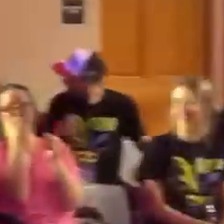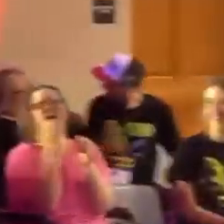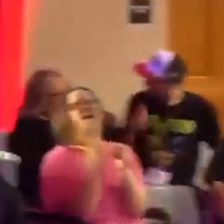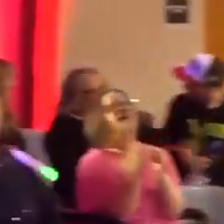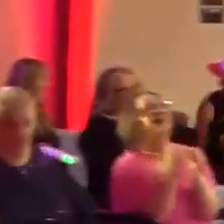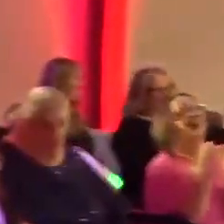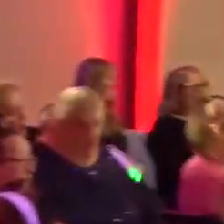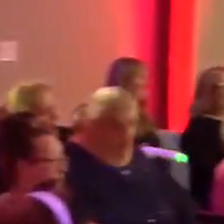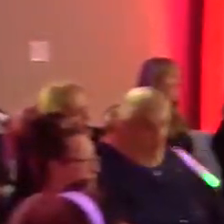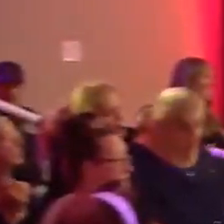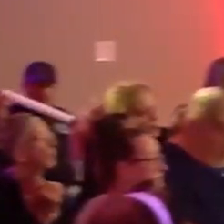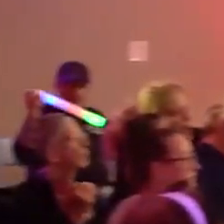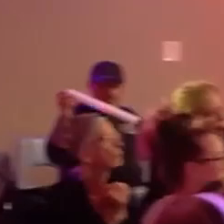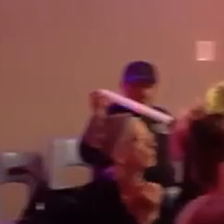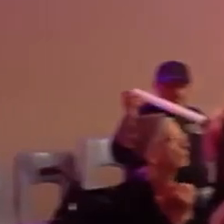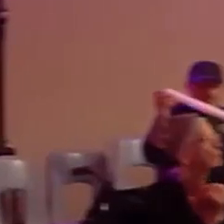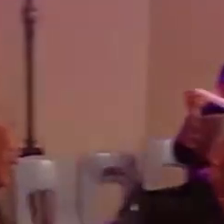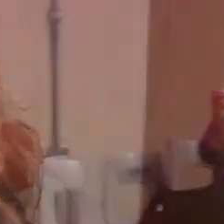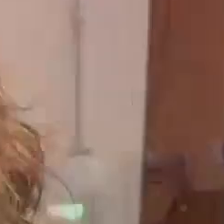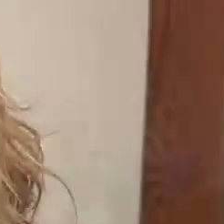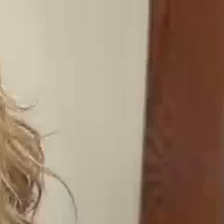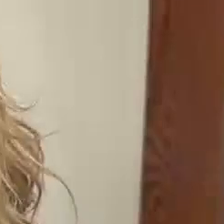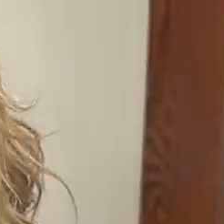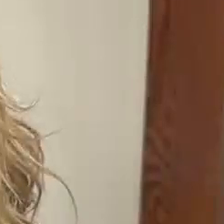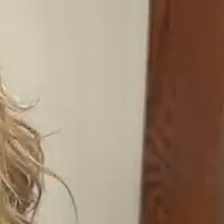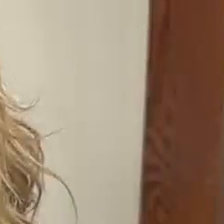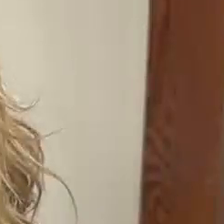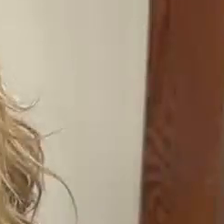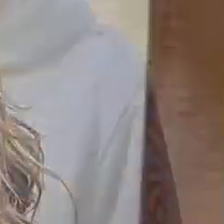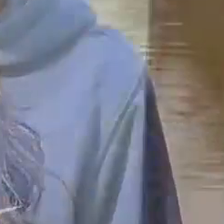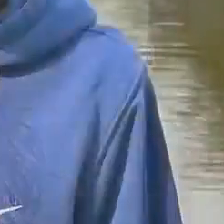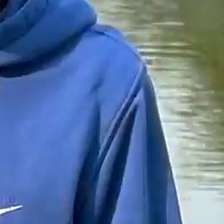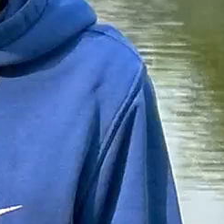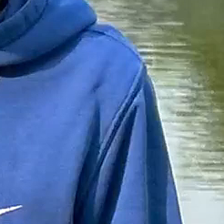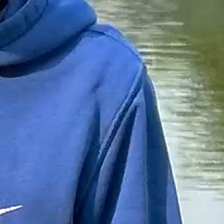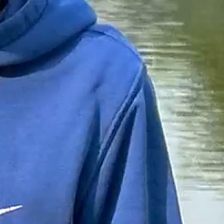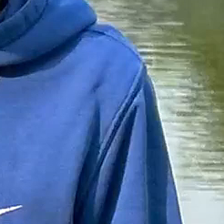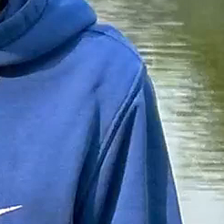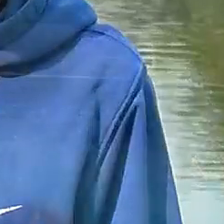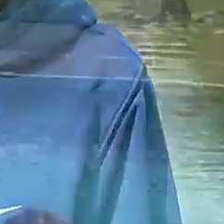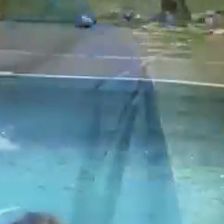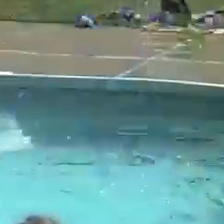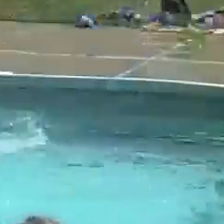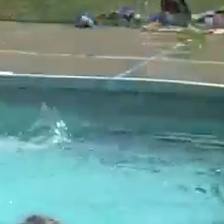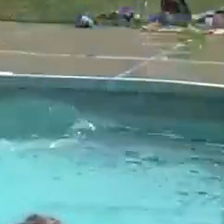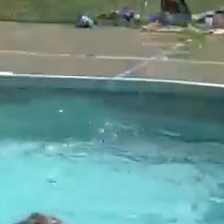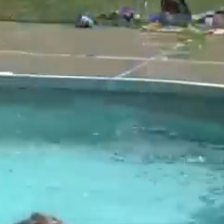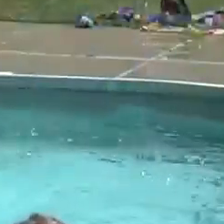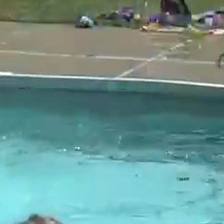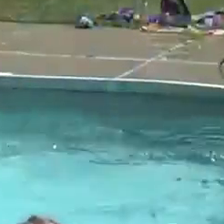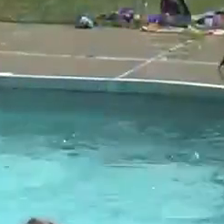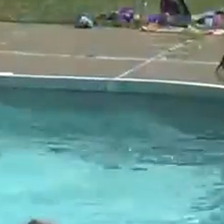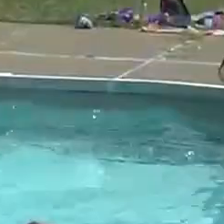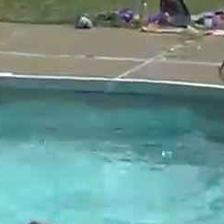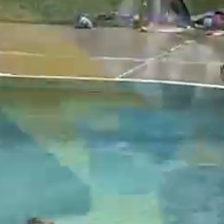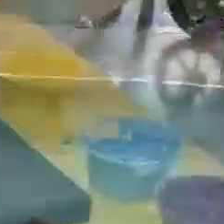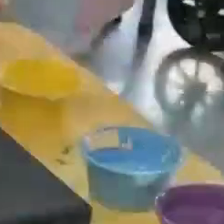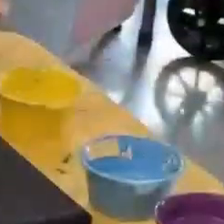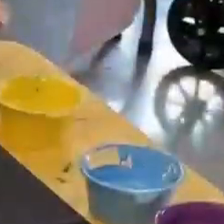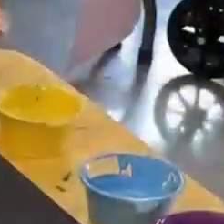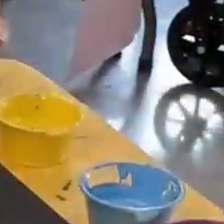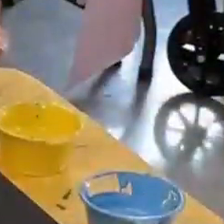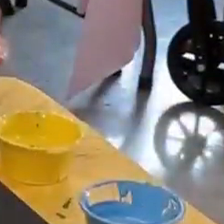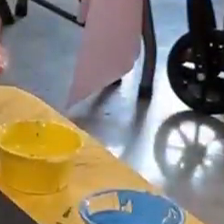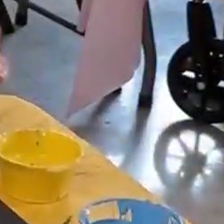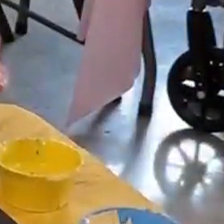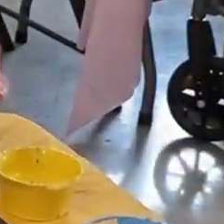respite care for families and is an anticipated week for our clients that revolves around inclusion and empowerment by activating minds and passion. As